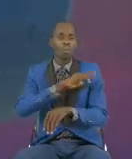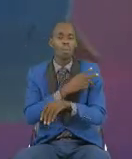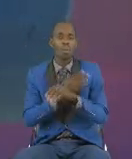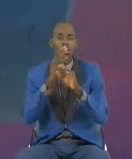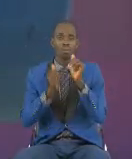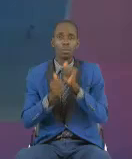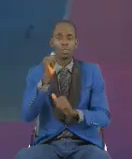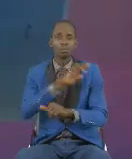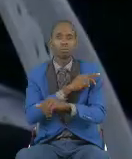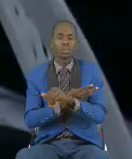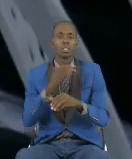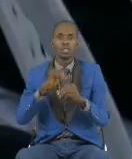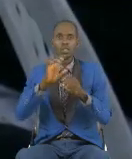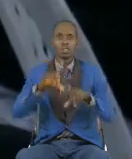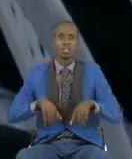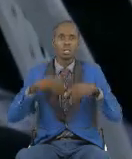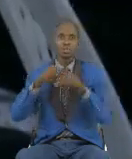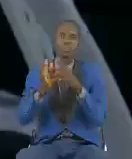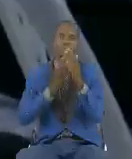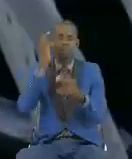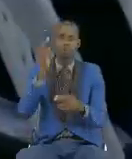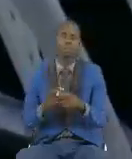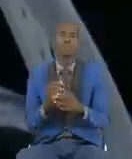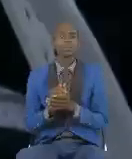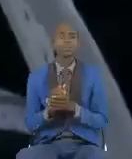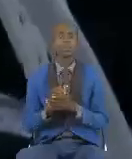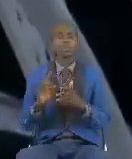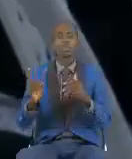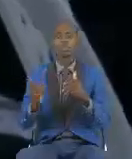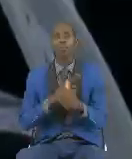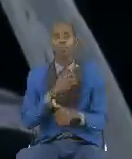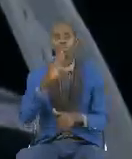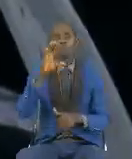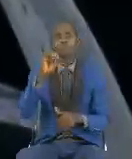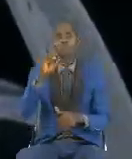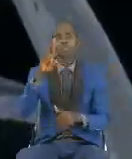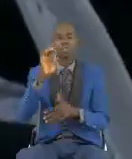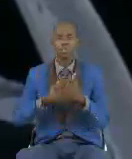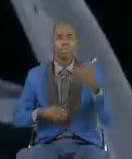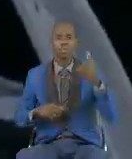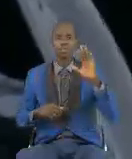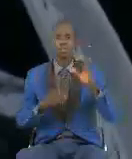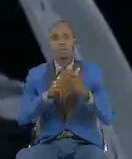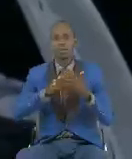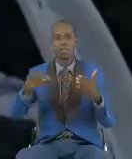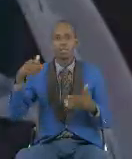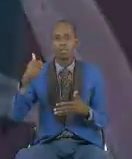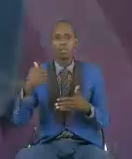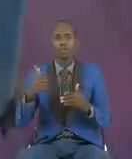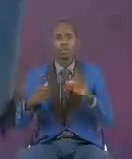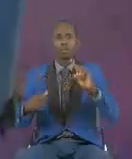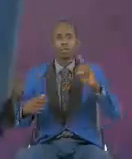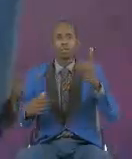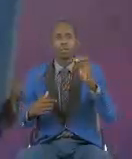life, in Jesus' name. Amen. 1 Corinthians chapter 15, verse 10. In 1 Corinthians